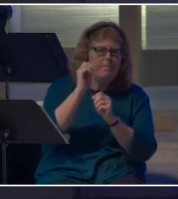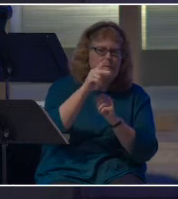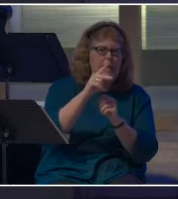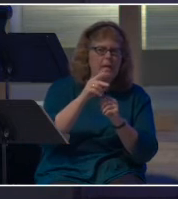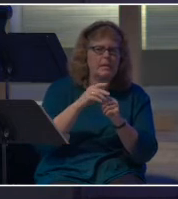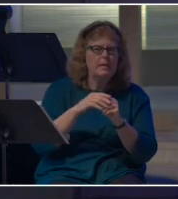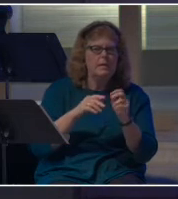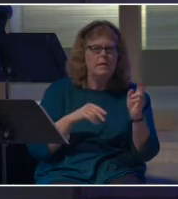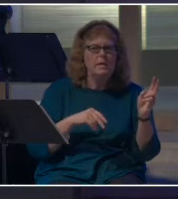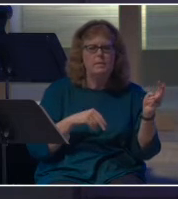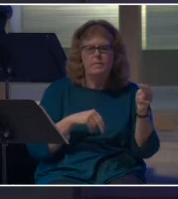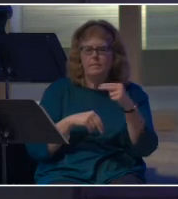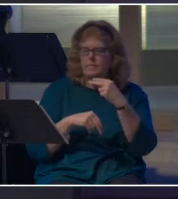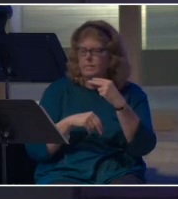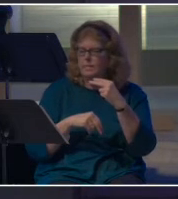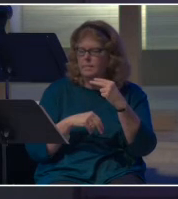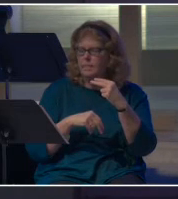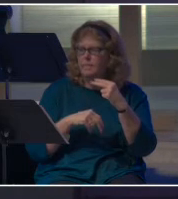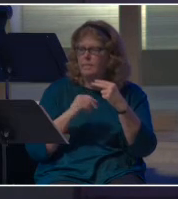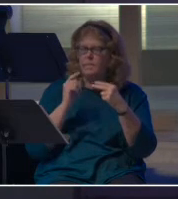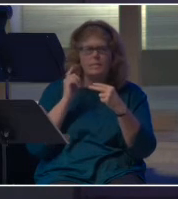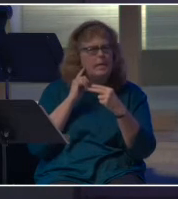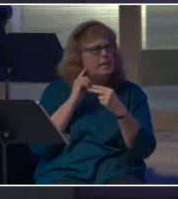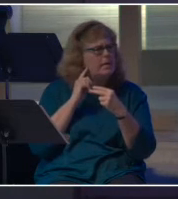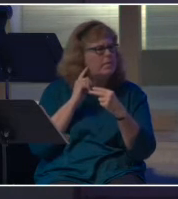as I turn after leaving the shovel, I hear a,